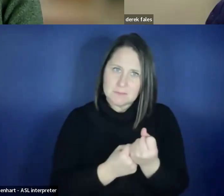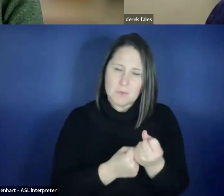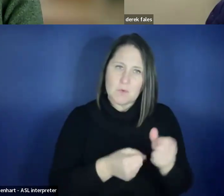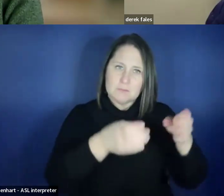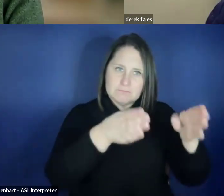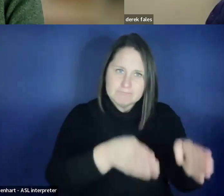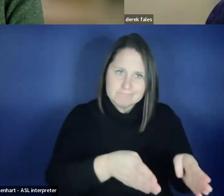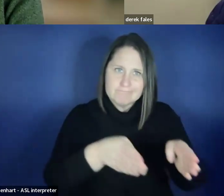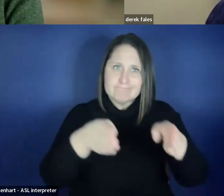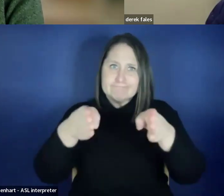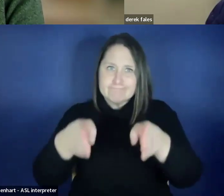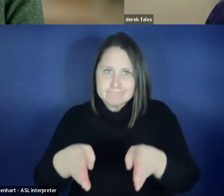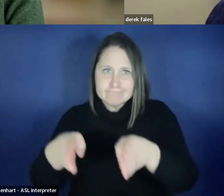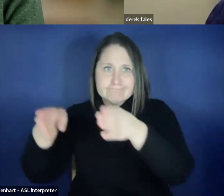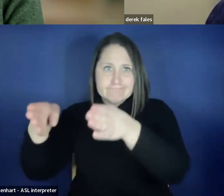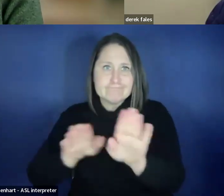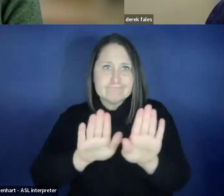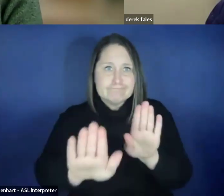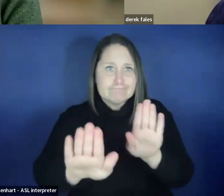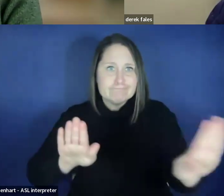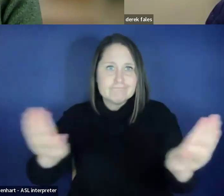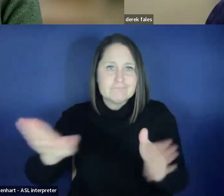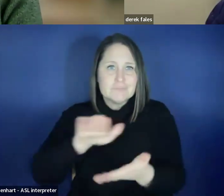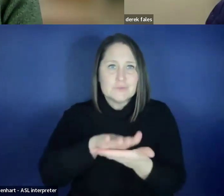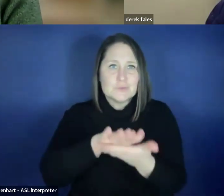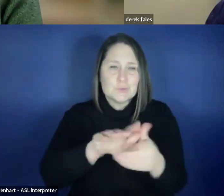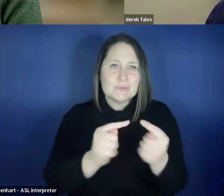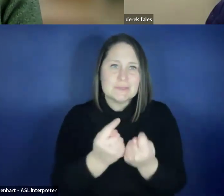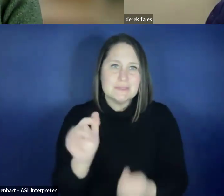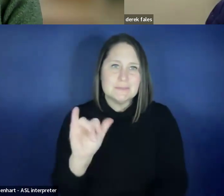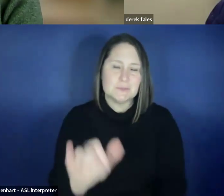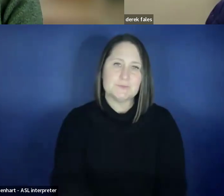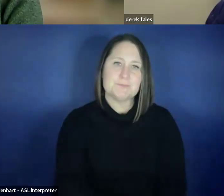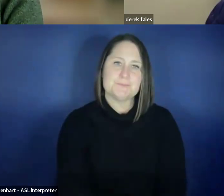individual, obviously, within their school team as well. So